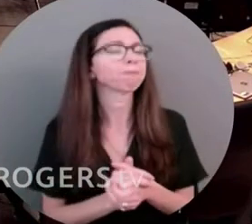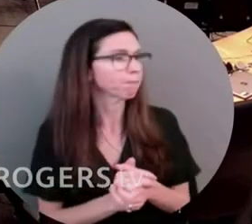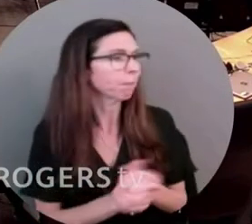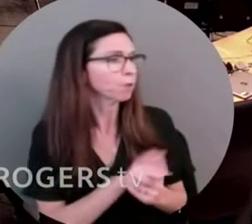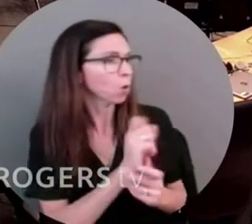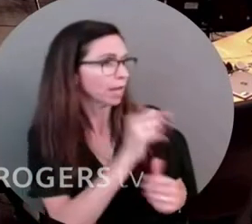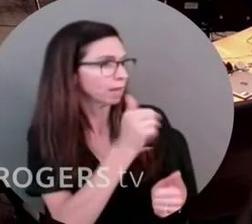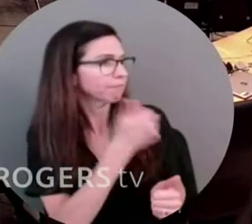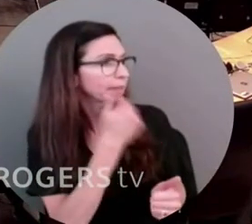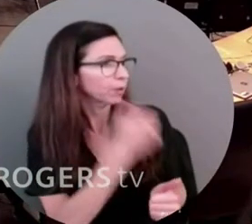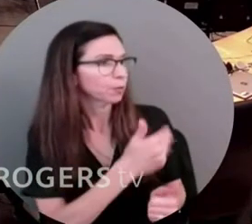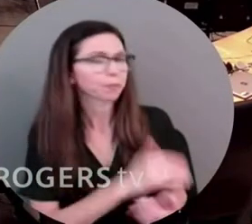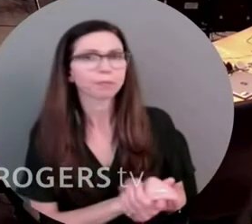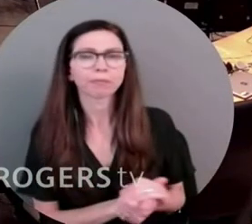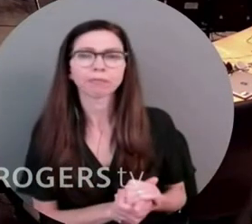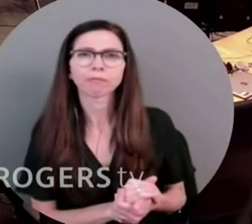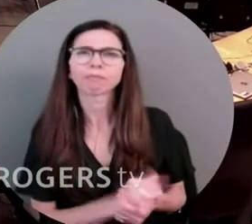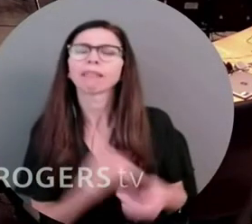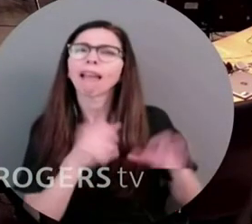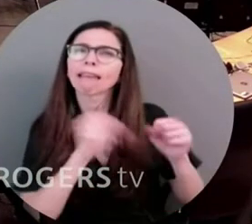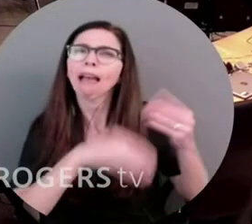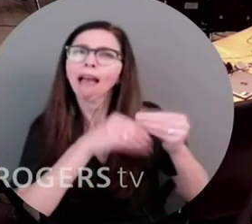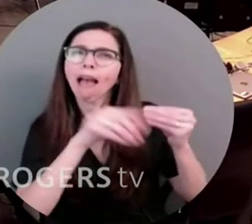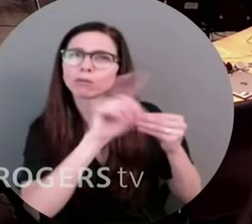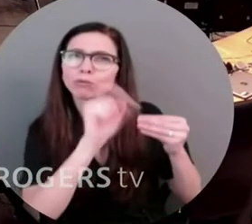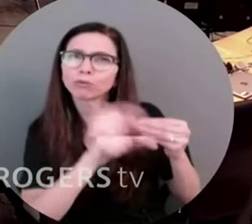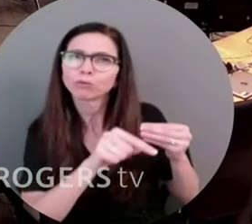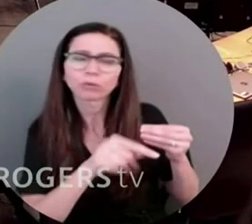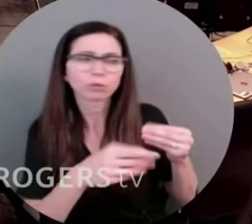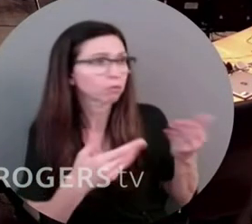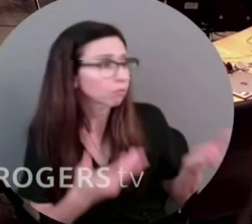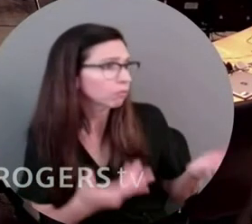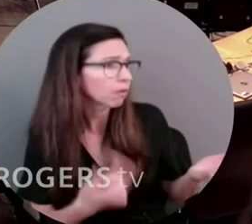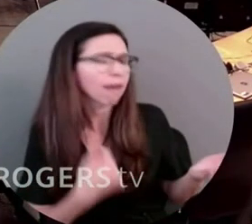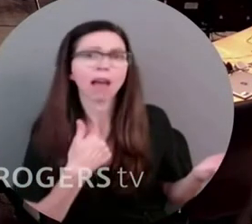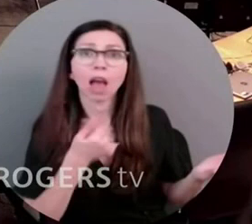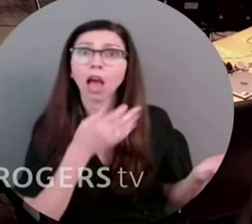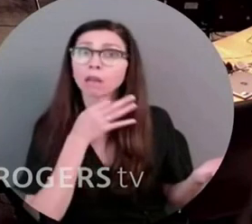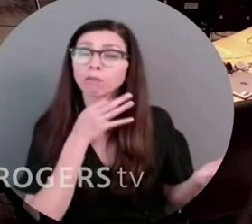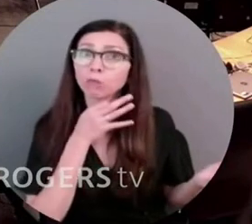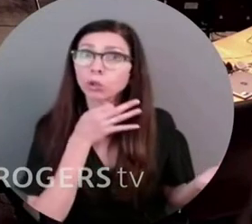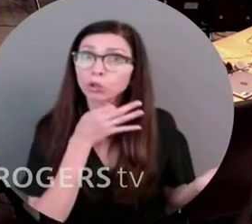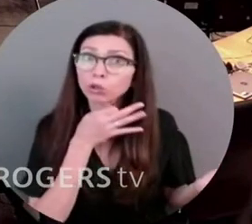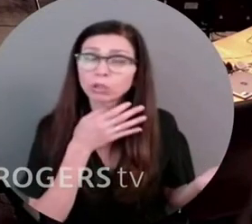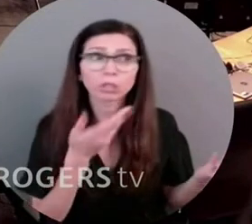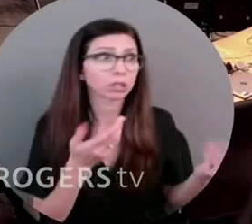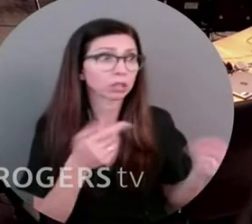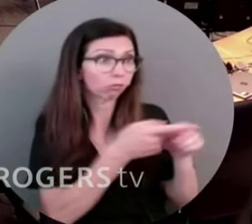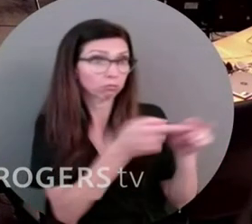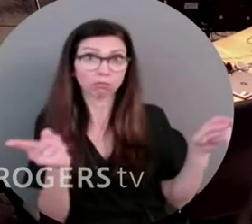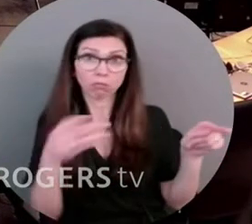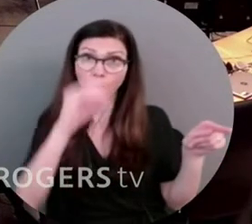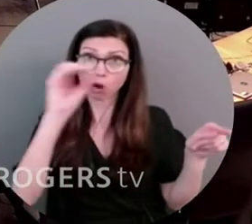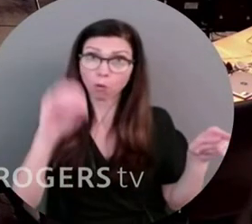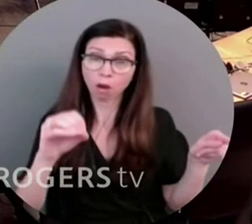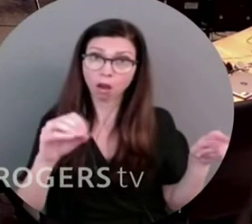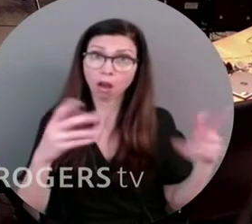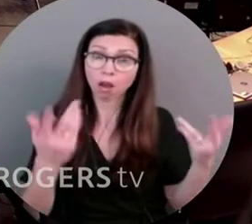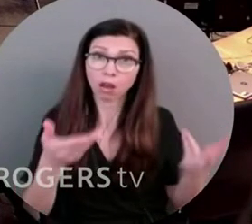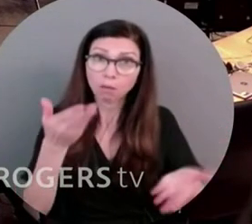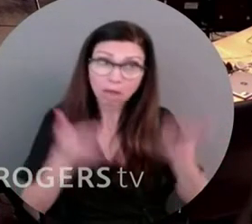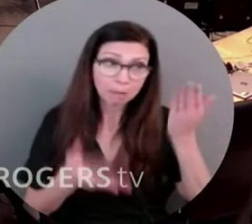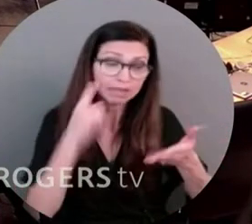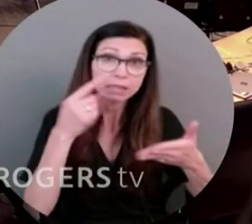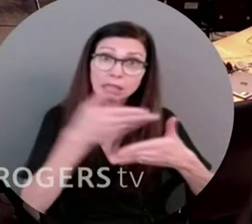Can I just ask you whether there's further homes that are going to get these deep investigations by the province? Do you know if any of them are